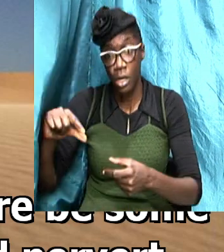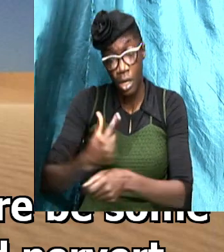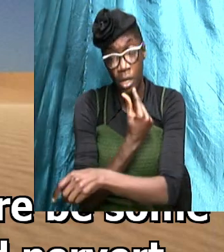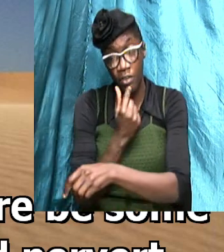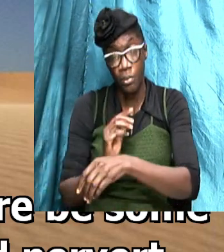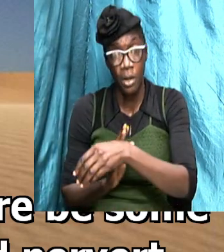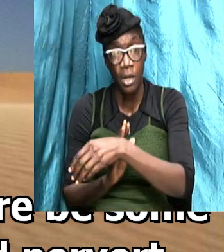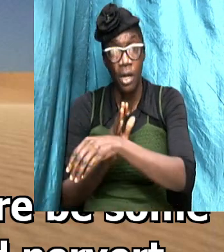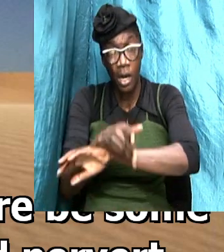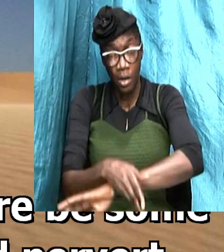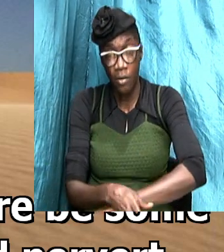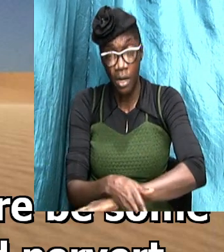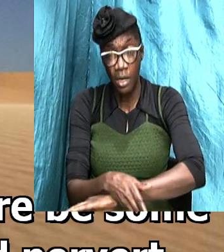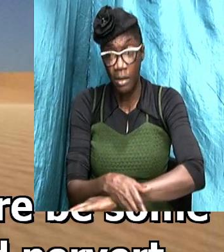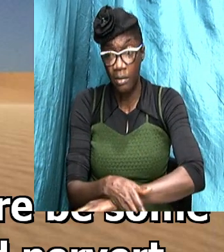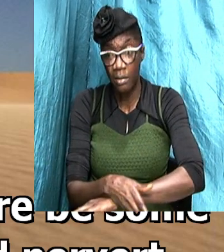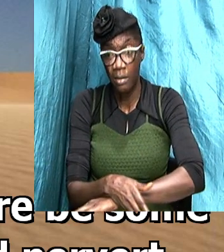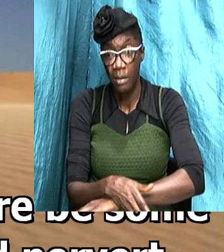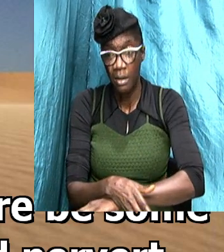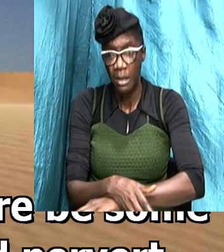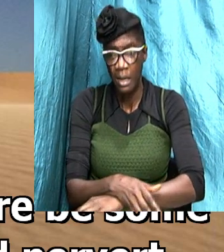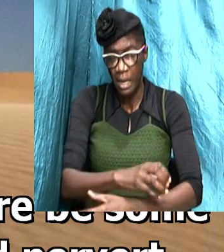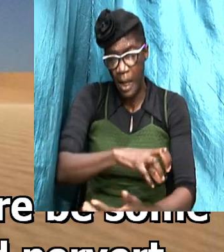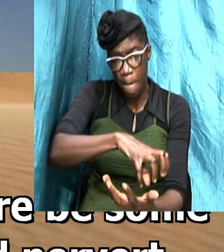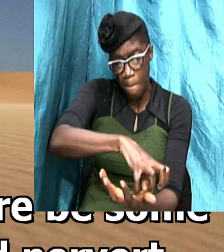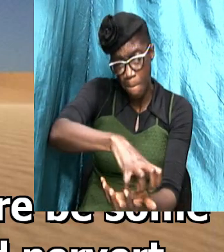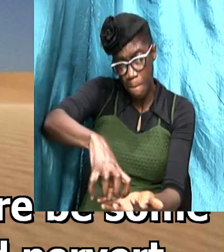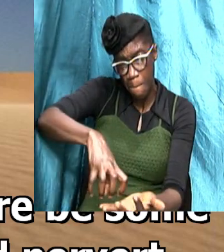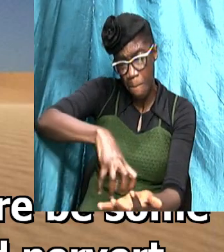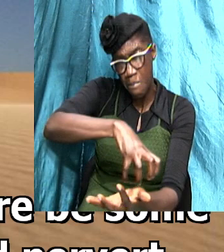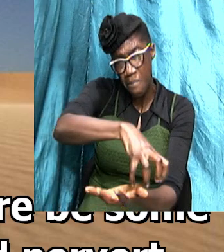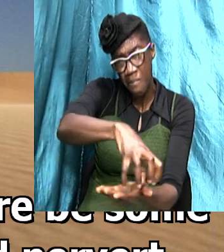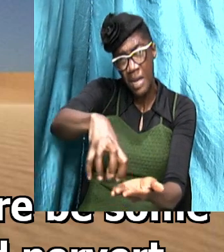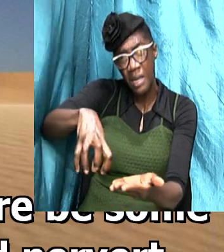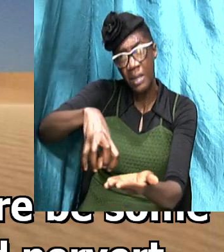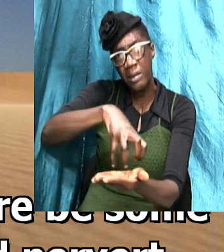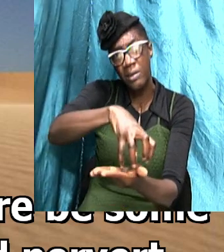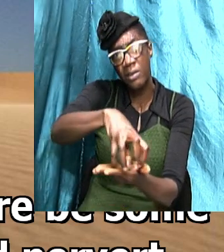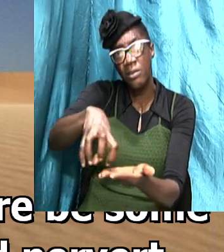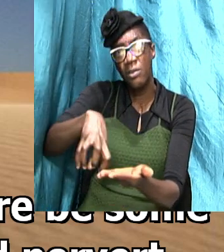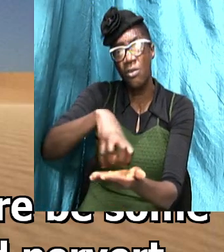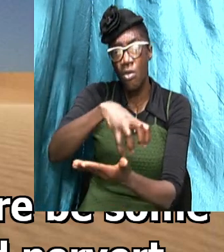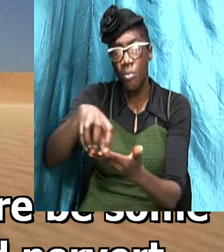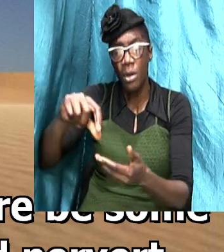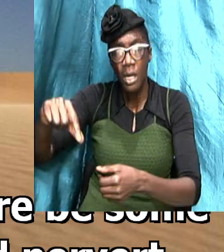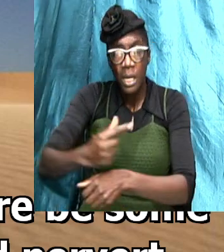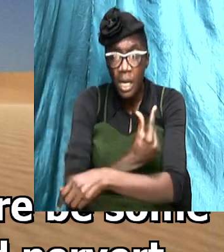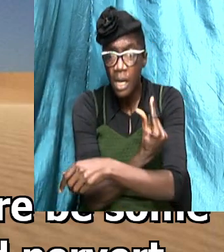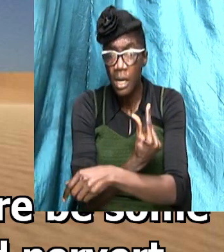or it corrupt the gospel or it turn the gospel another way